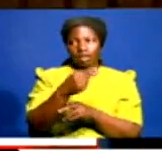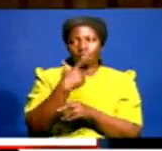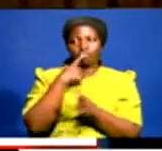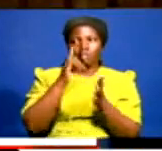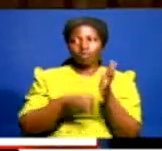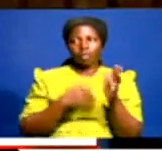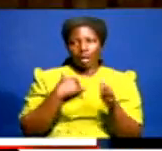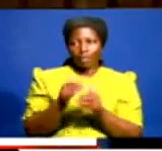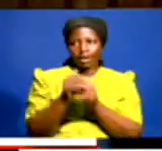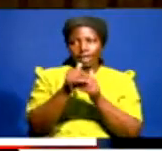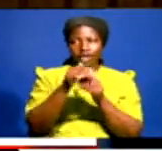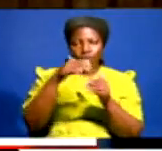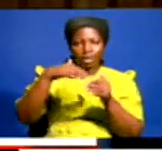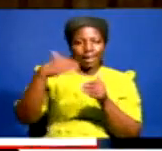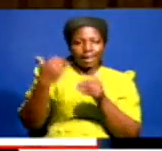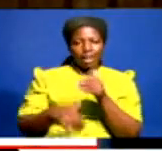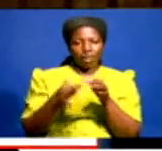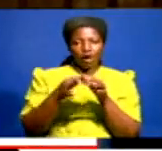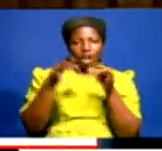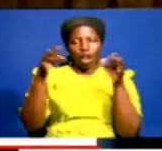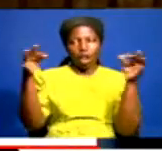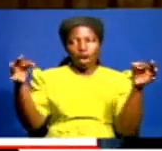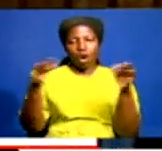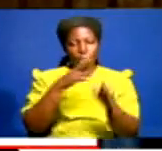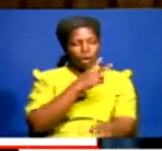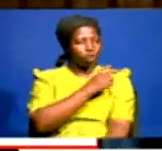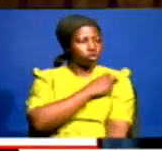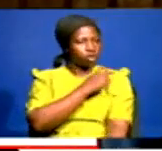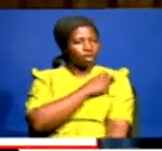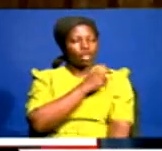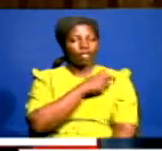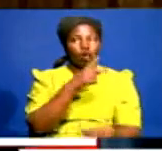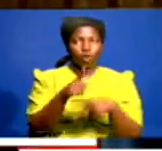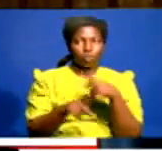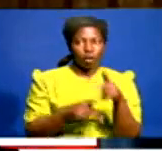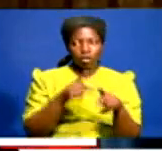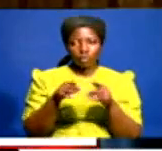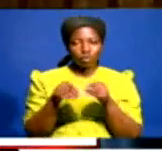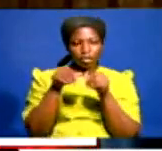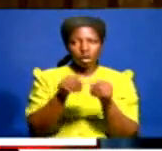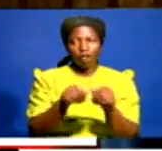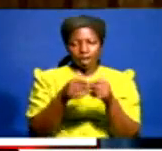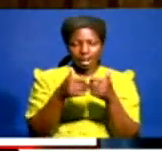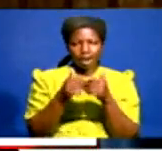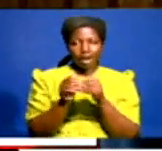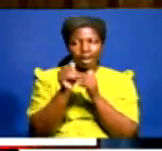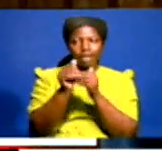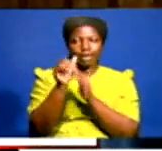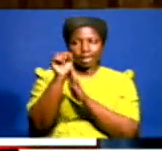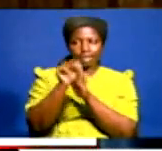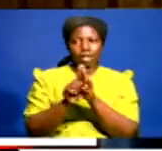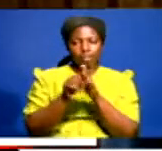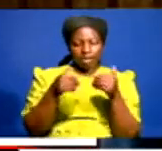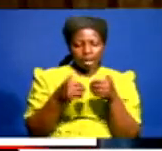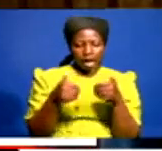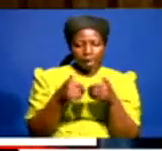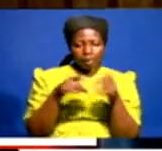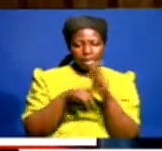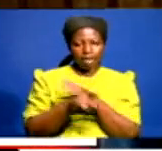conclusion of a long consultative process of addressing the leadership gaps in the Embu County government.